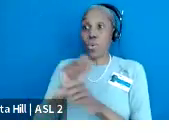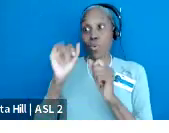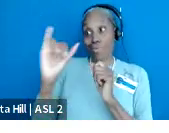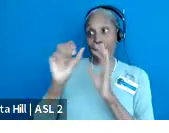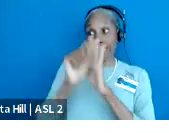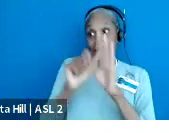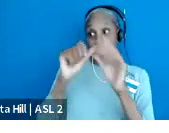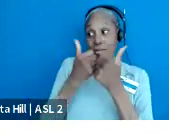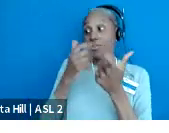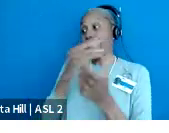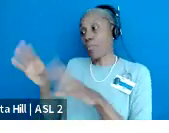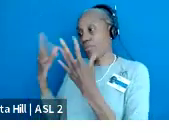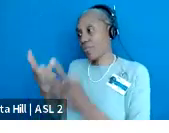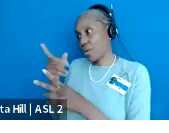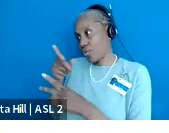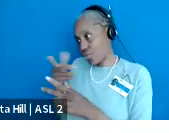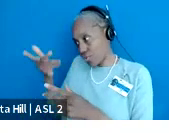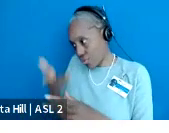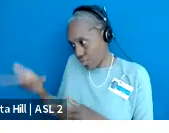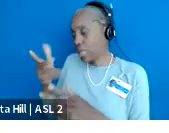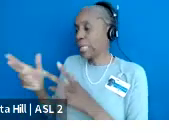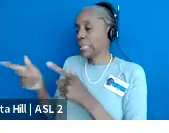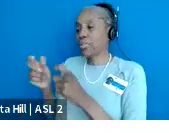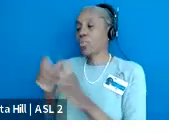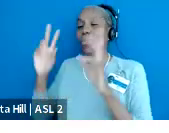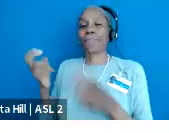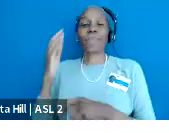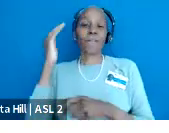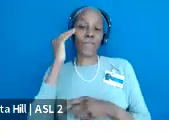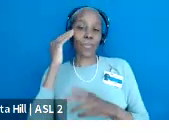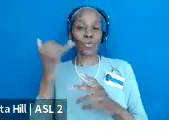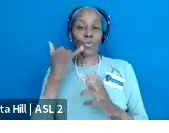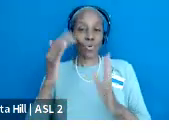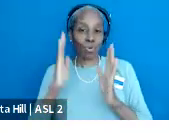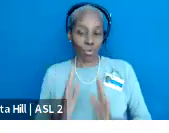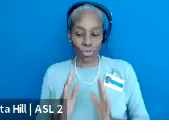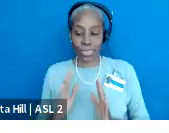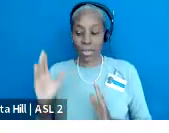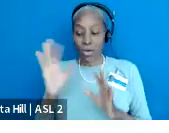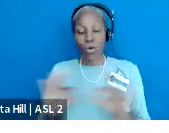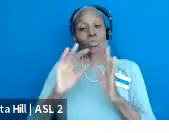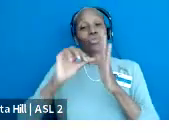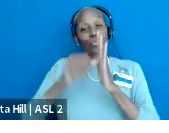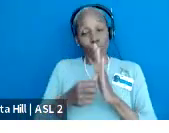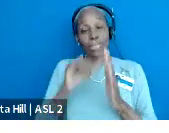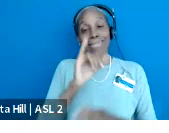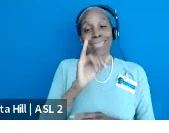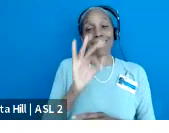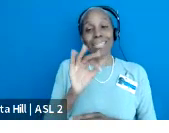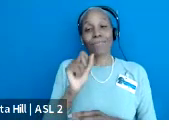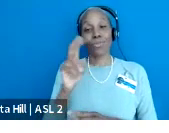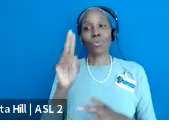agency and in concert with the provider of the facility to deal with familiar callers. And again, I think it's important to stress IFSU as a